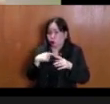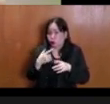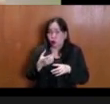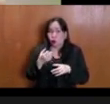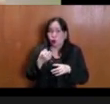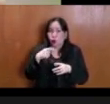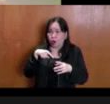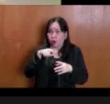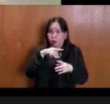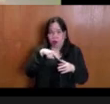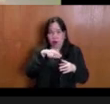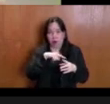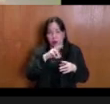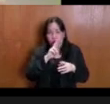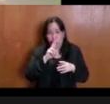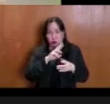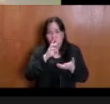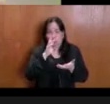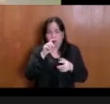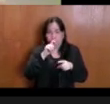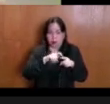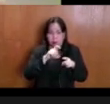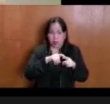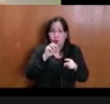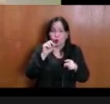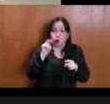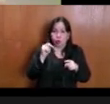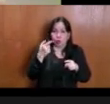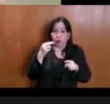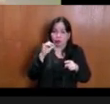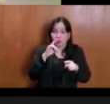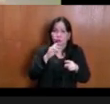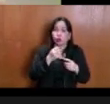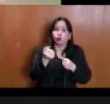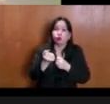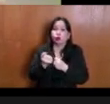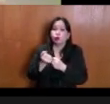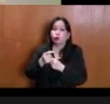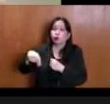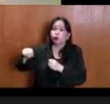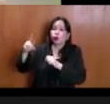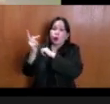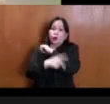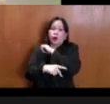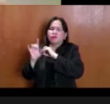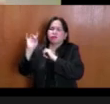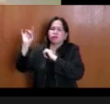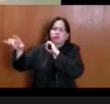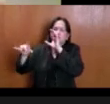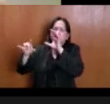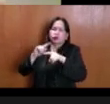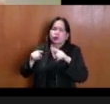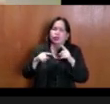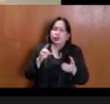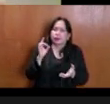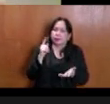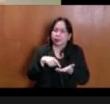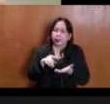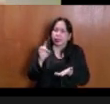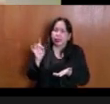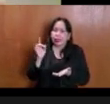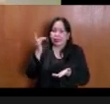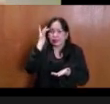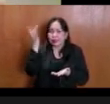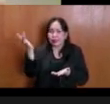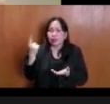users, subsidize the off-grid areas. We're still paying about 18 centavos per kilowatt hour just